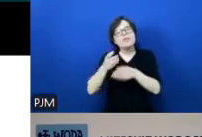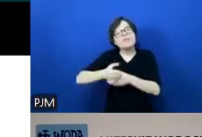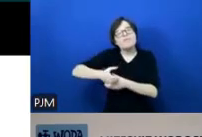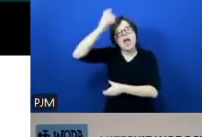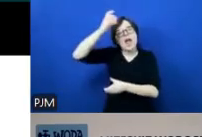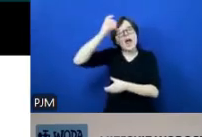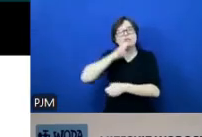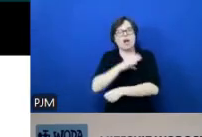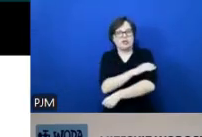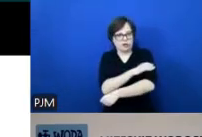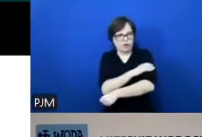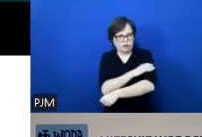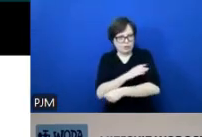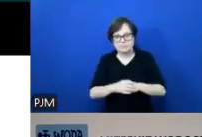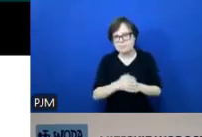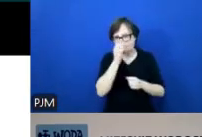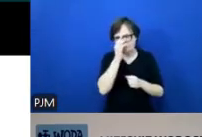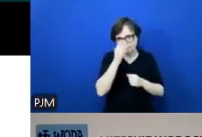hole and the old